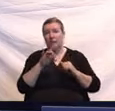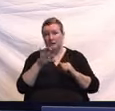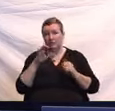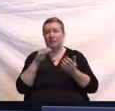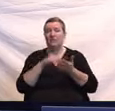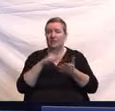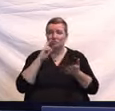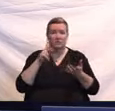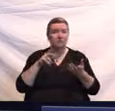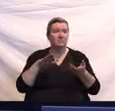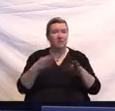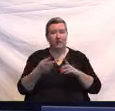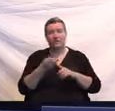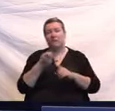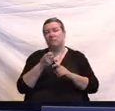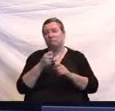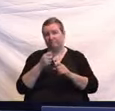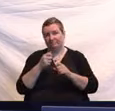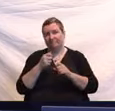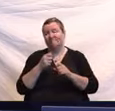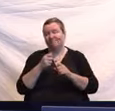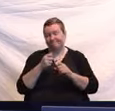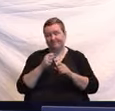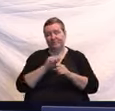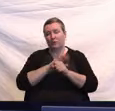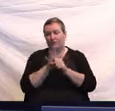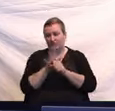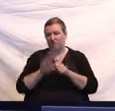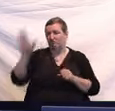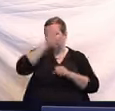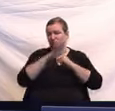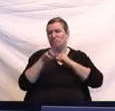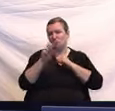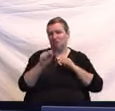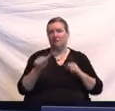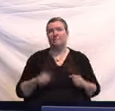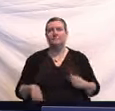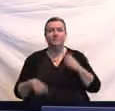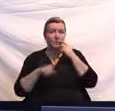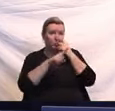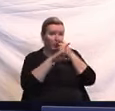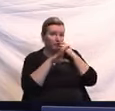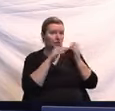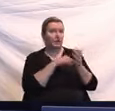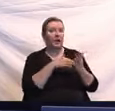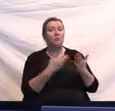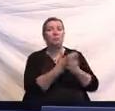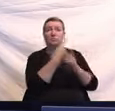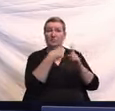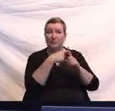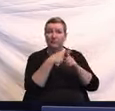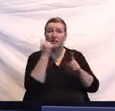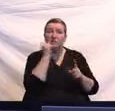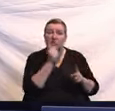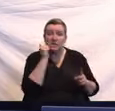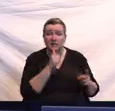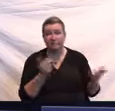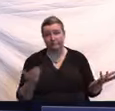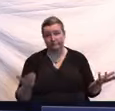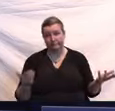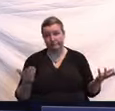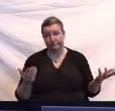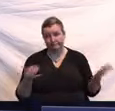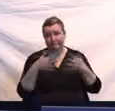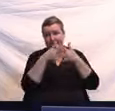country, including more than 100,000 new cases a day. With cases increasing, it